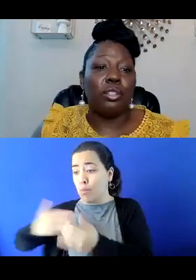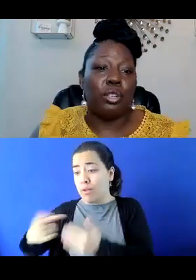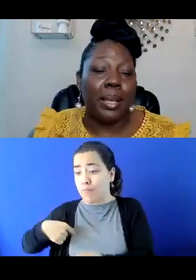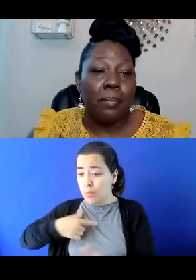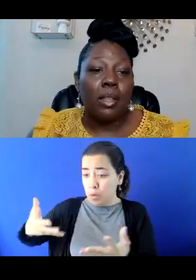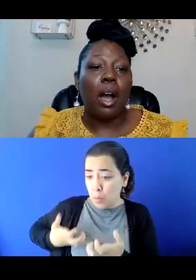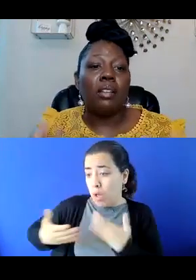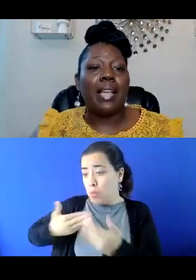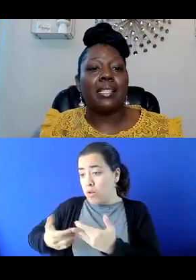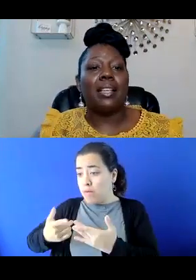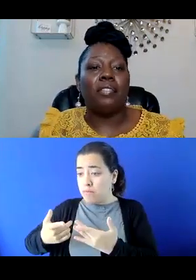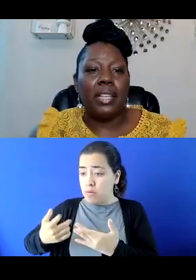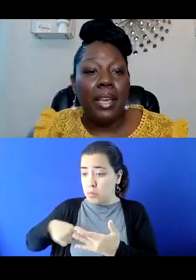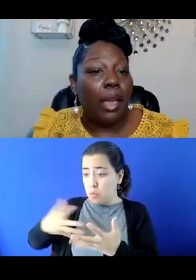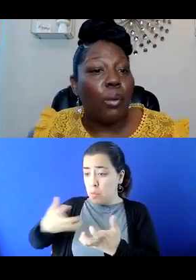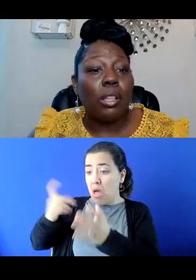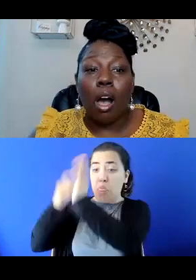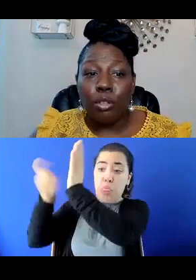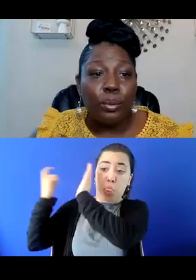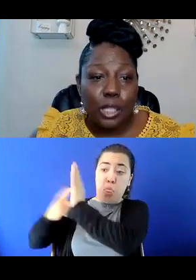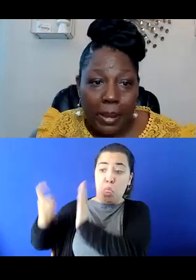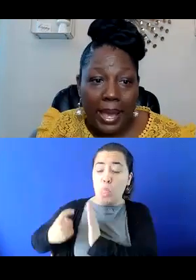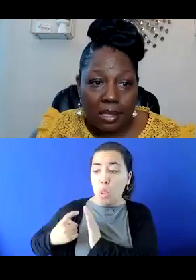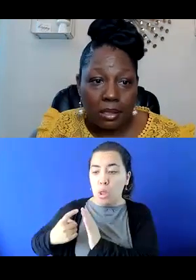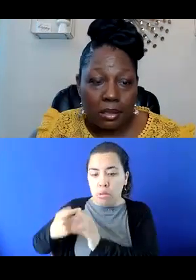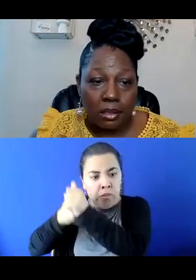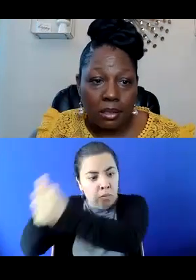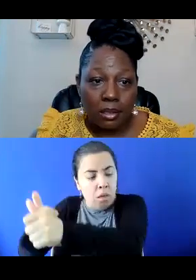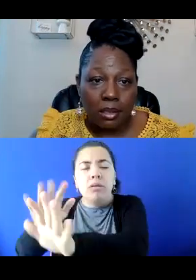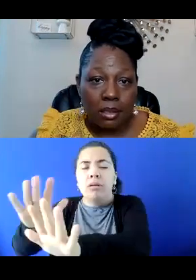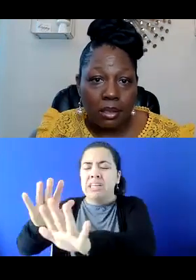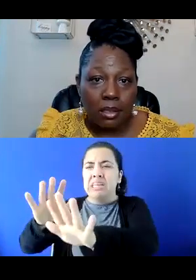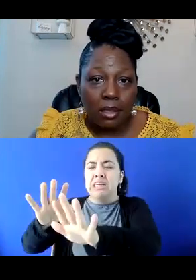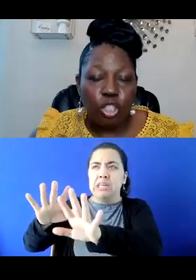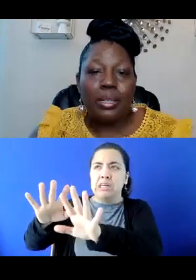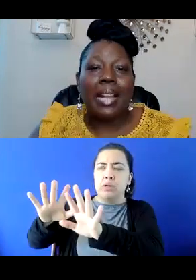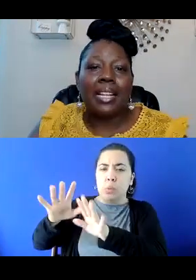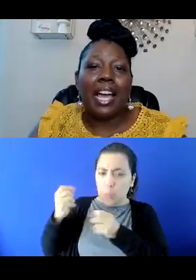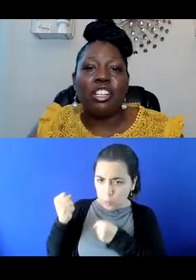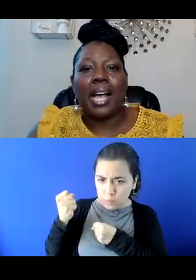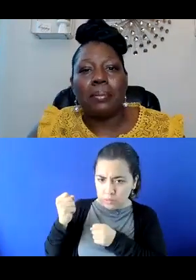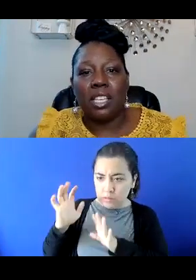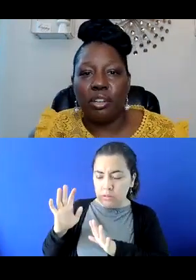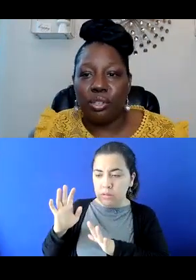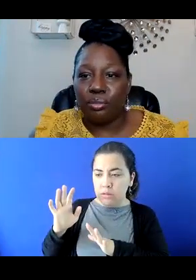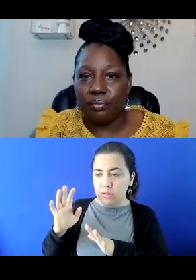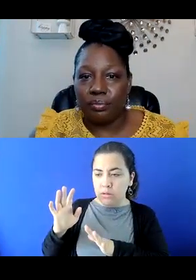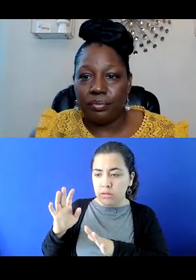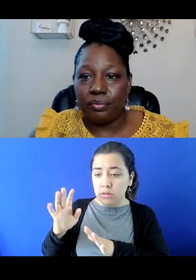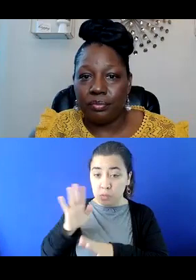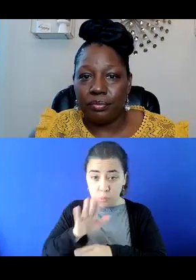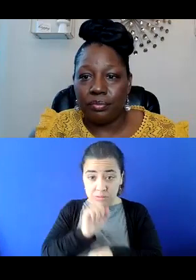want you to do it. All of that's lovely. And with all due respect, do not allow your job to kill you.